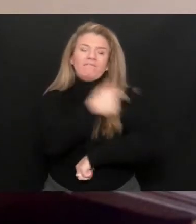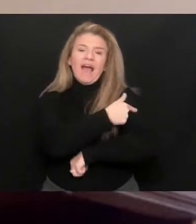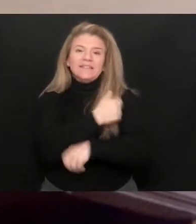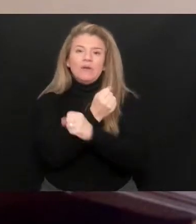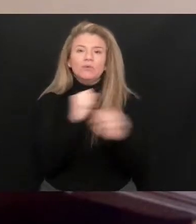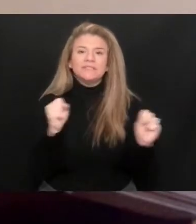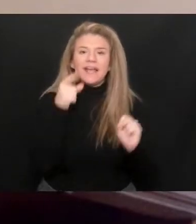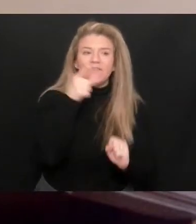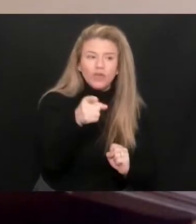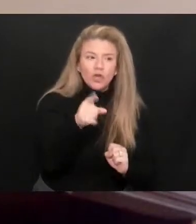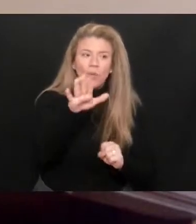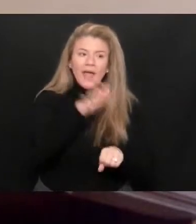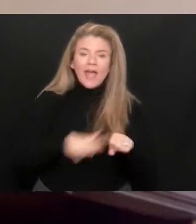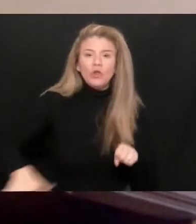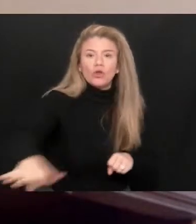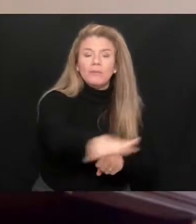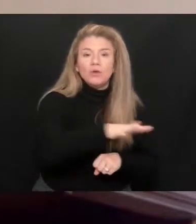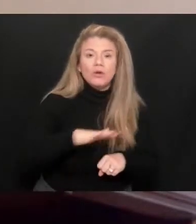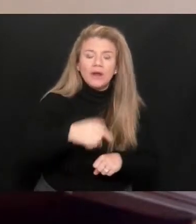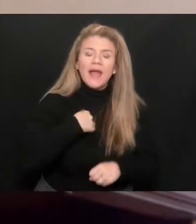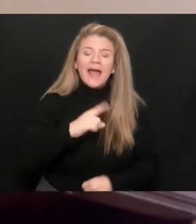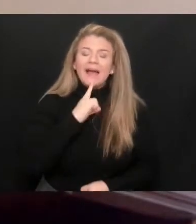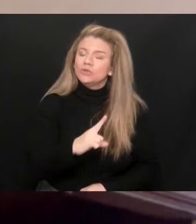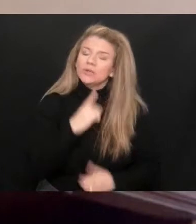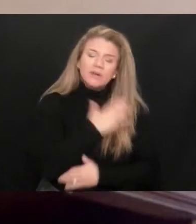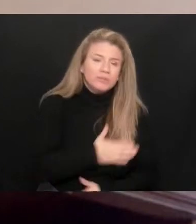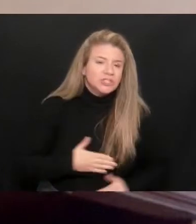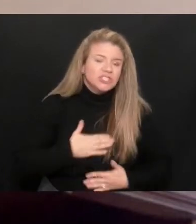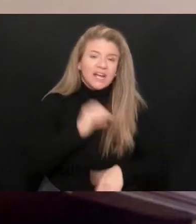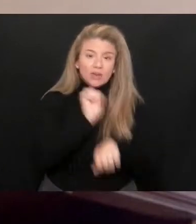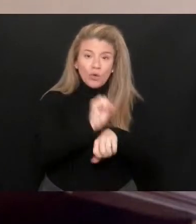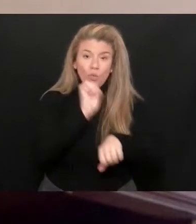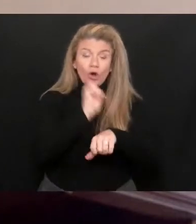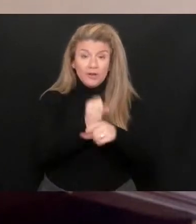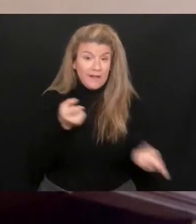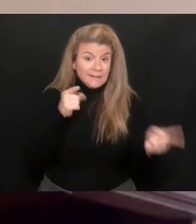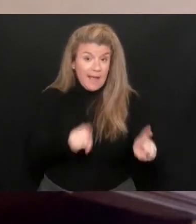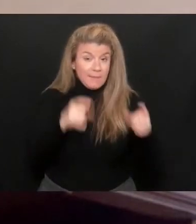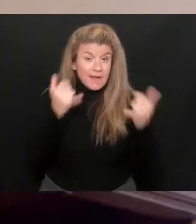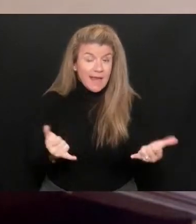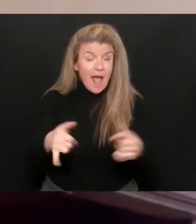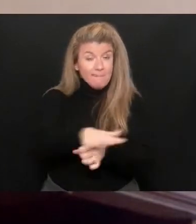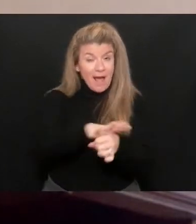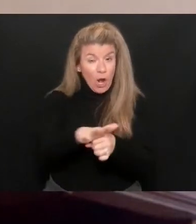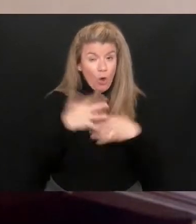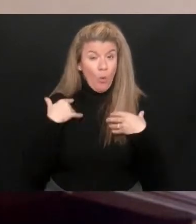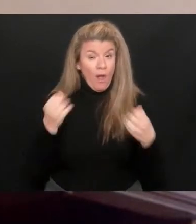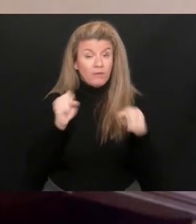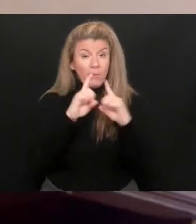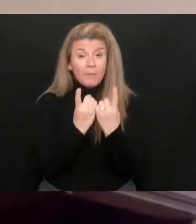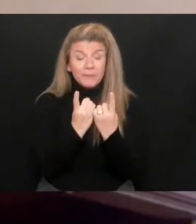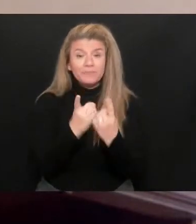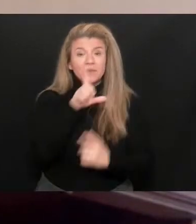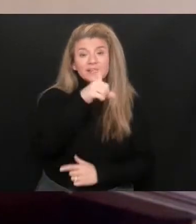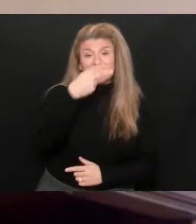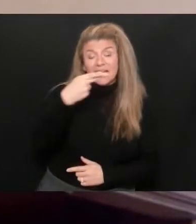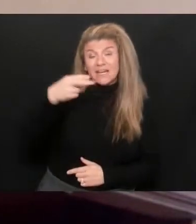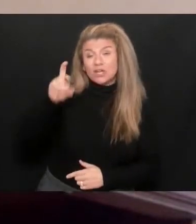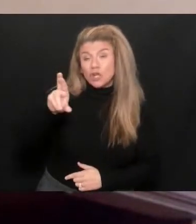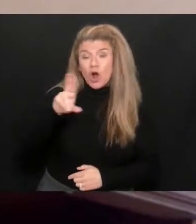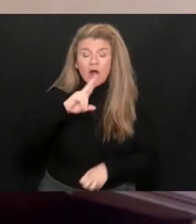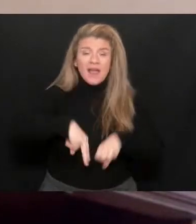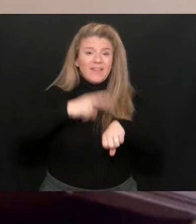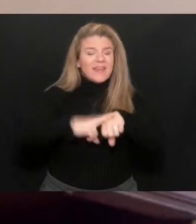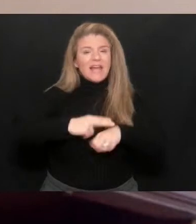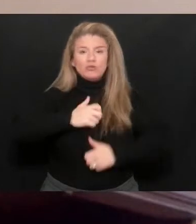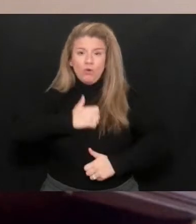around you and your community. I greatly appreciate the work that's being done by local health departments, DHHR, the